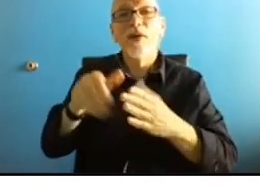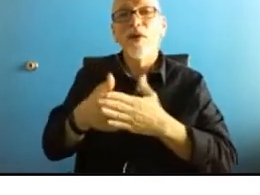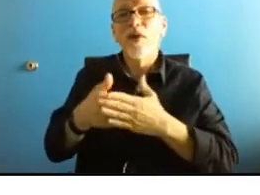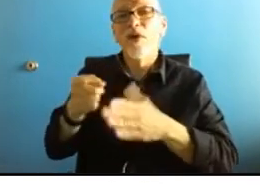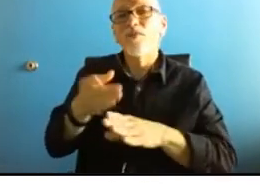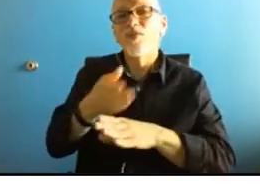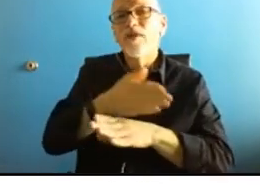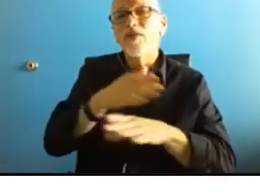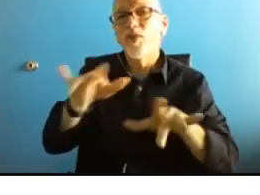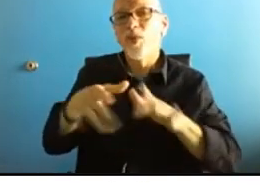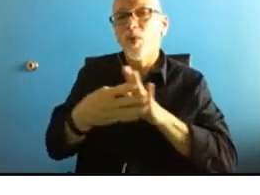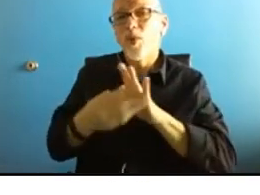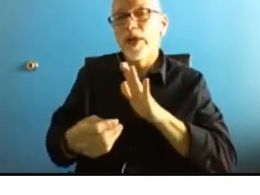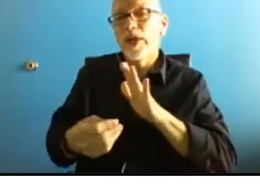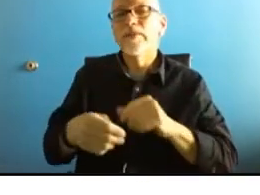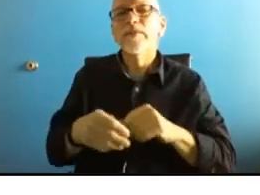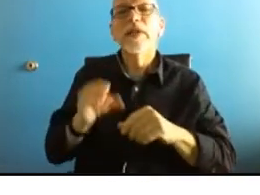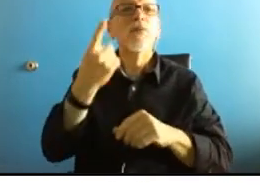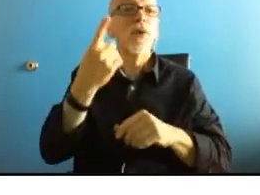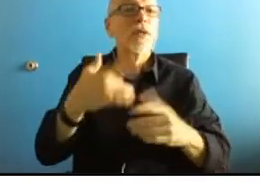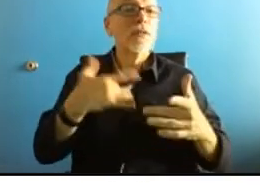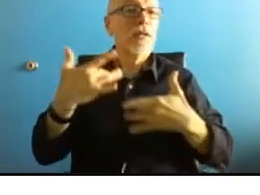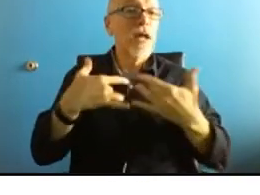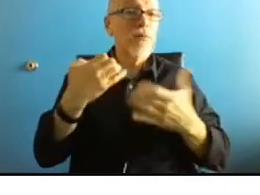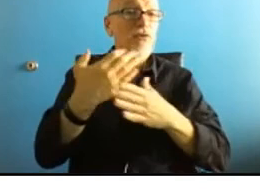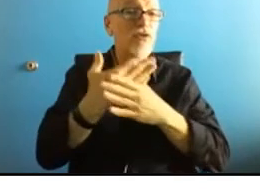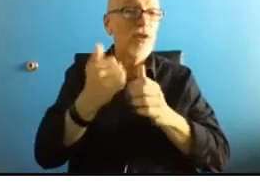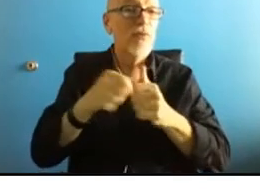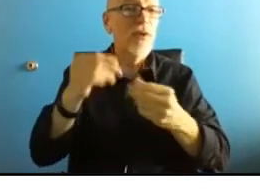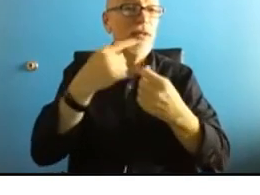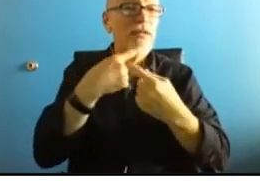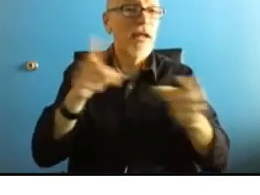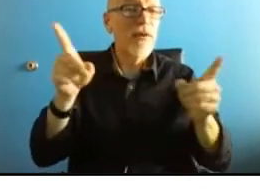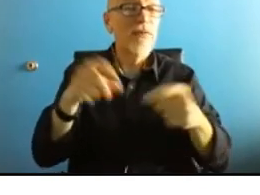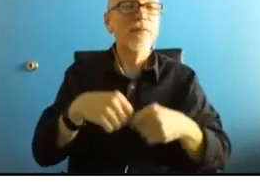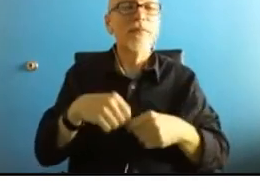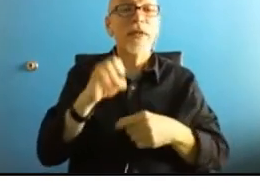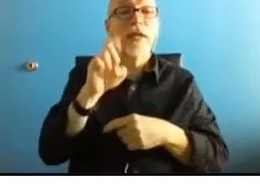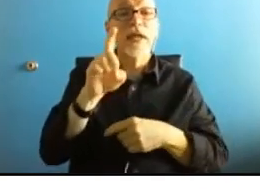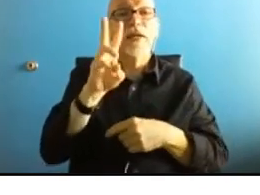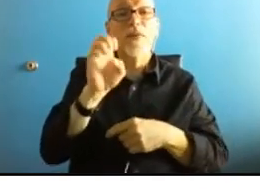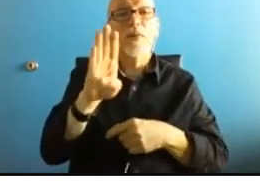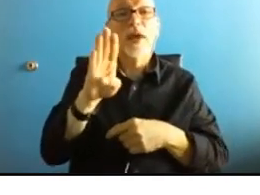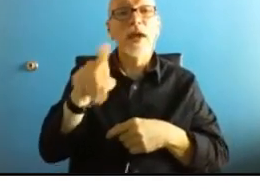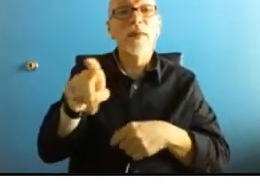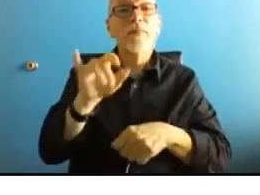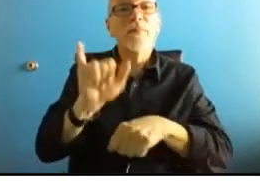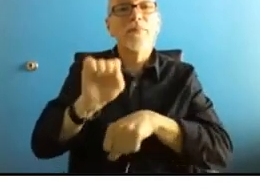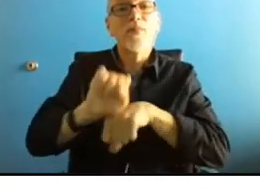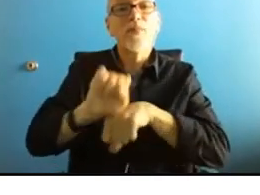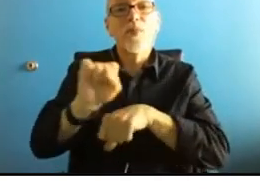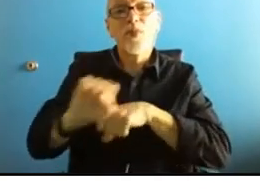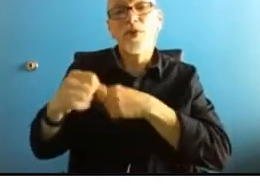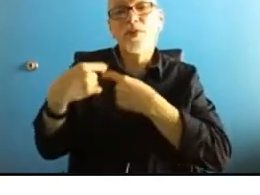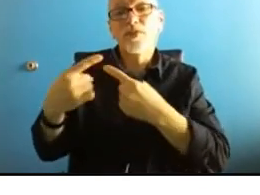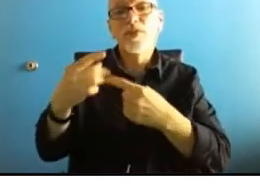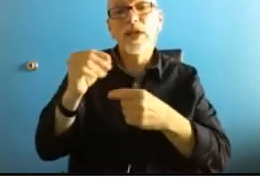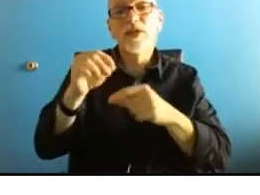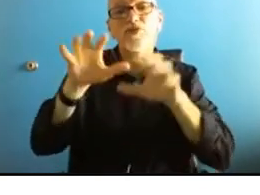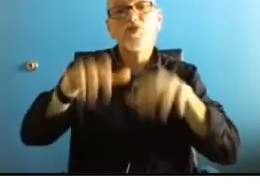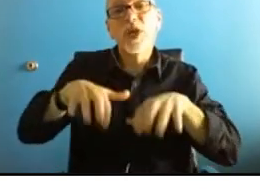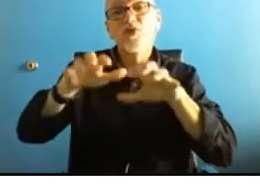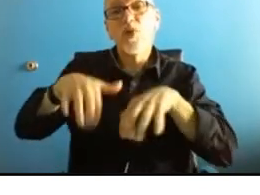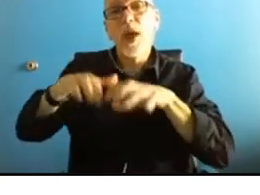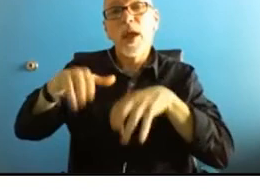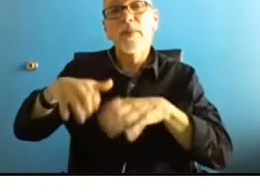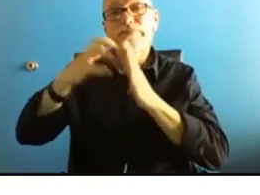recordings. And something that's really exciting to share and announce is that EdWeb has been working and transcribing all of